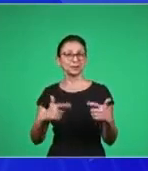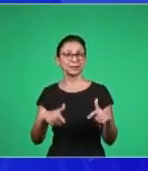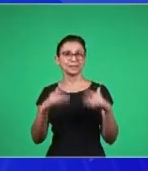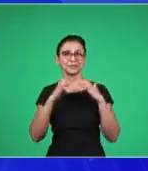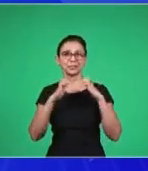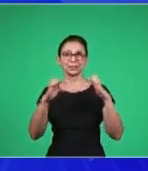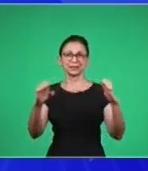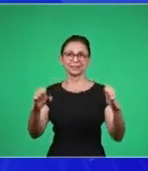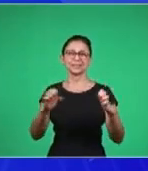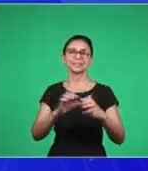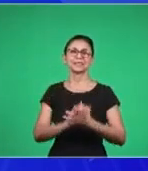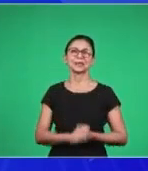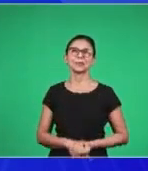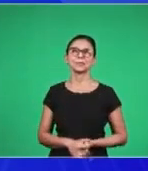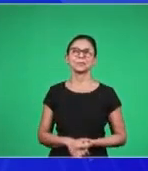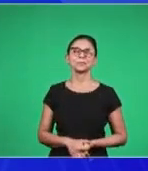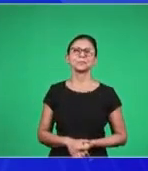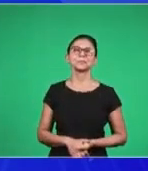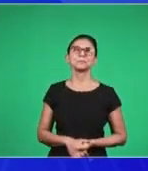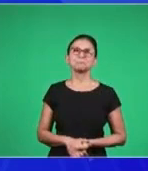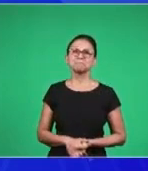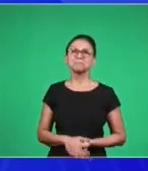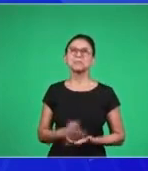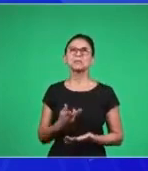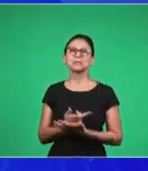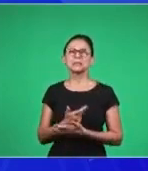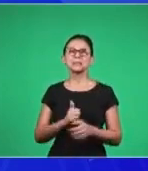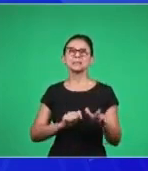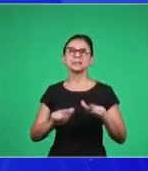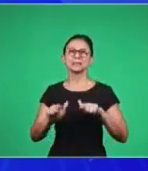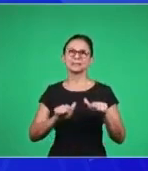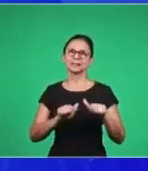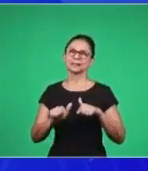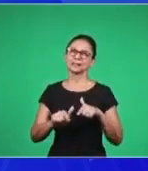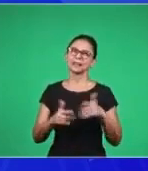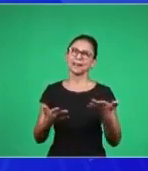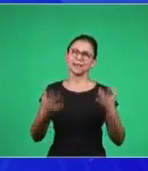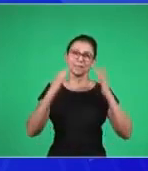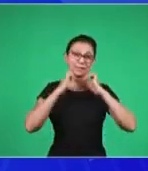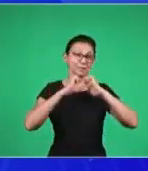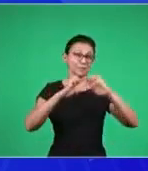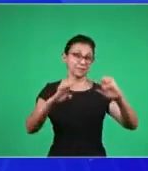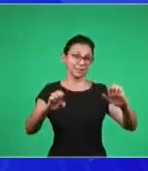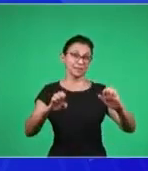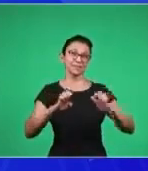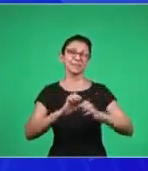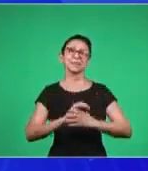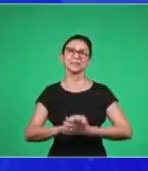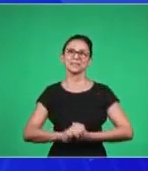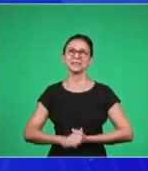Queimadas, all of these cities, various cities in Paraíba that are realizing this